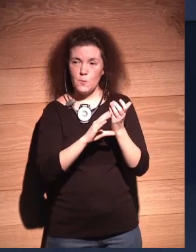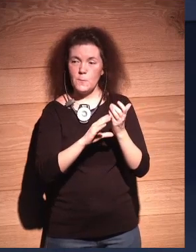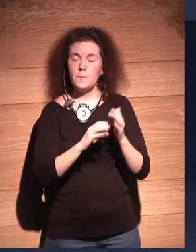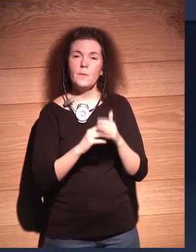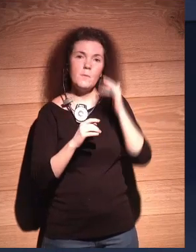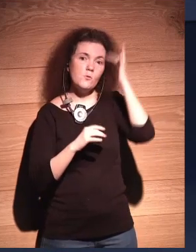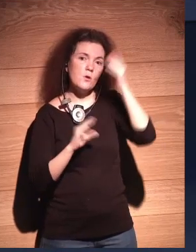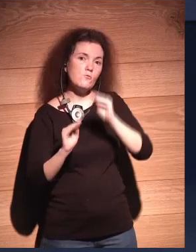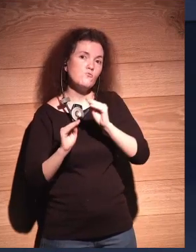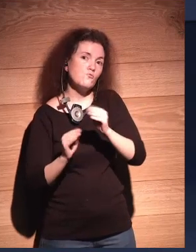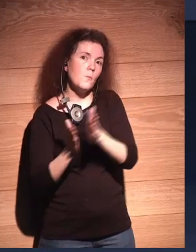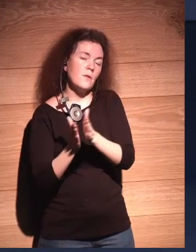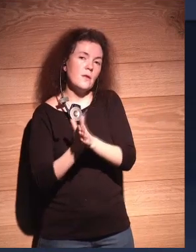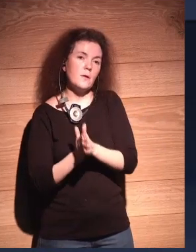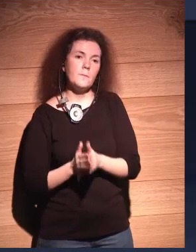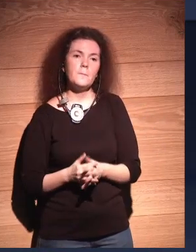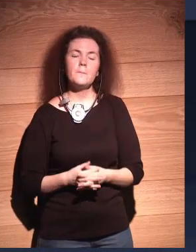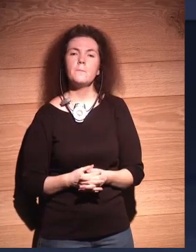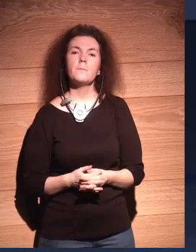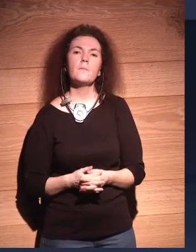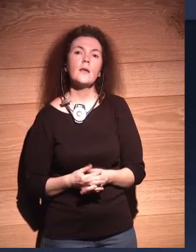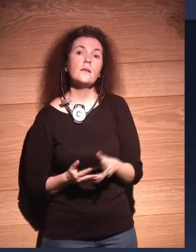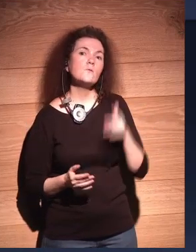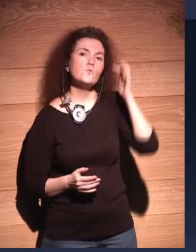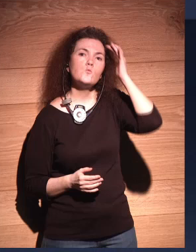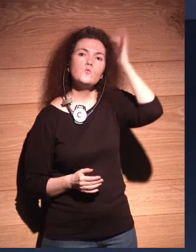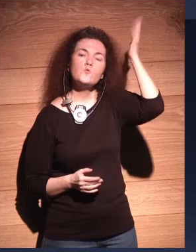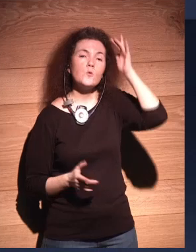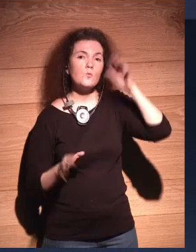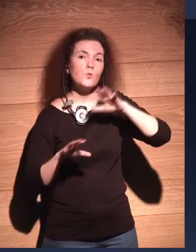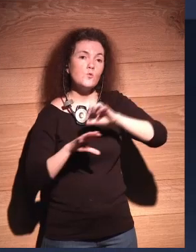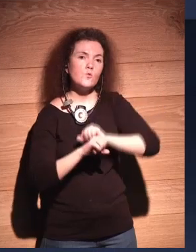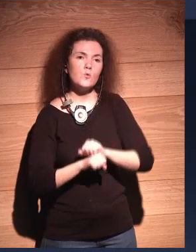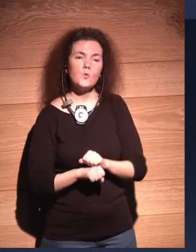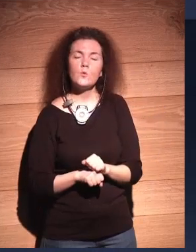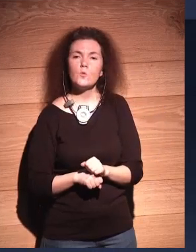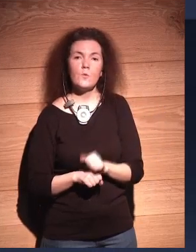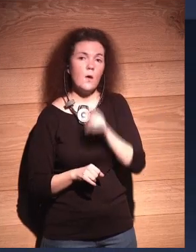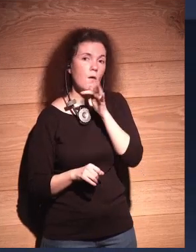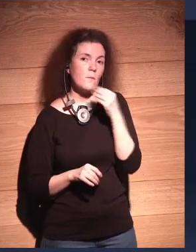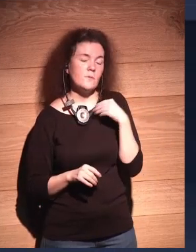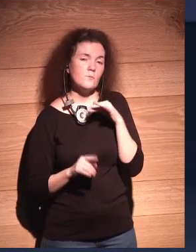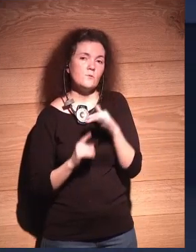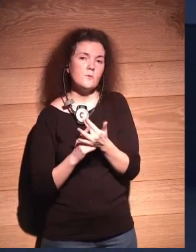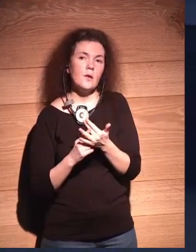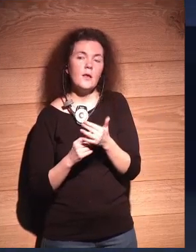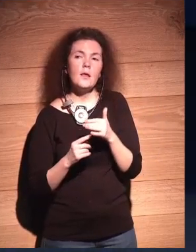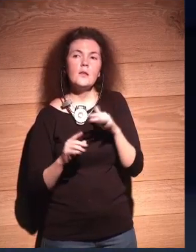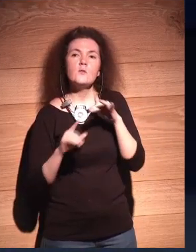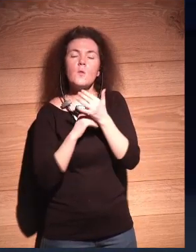This is a dark dream that we are in, of just fear and suspicion